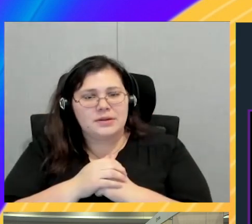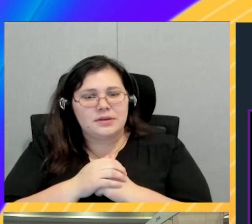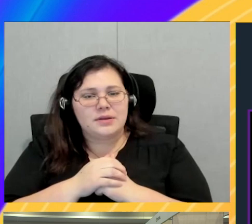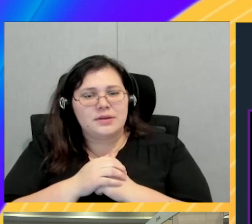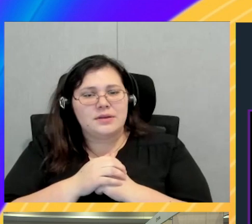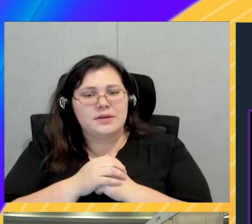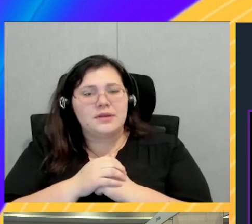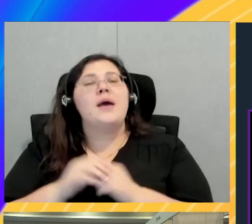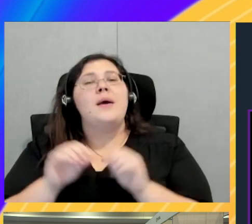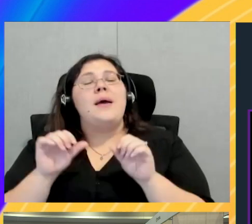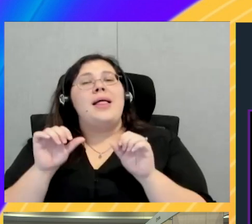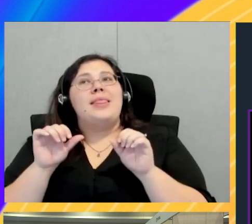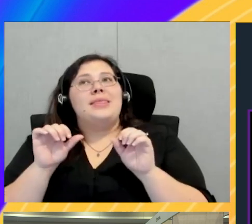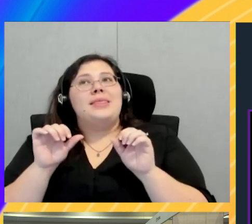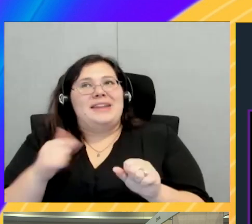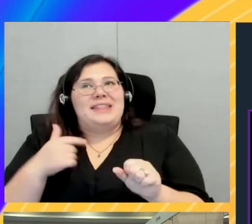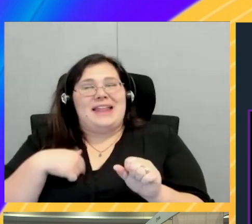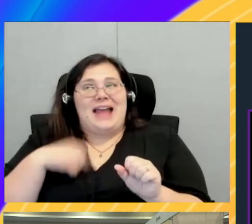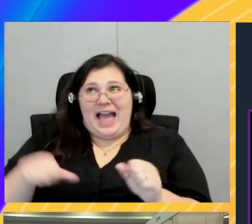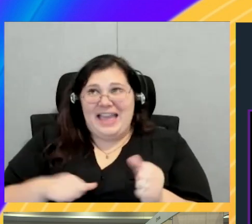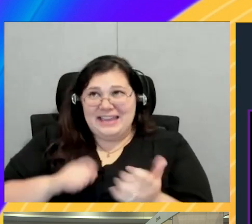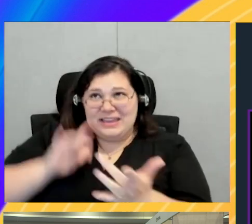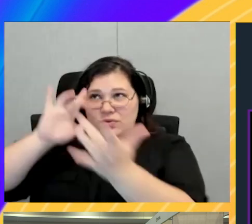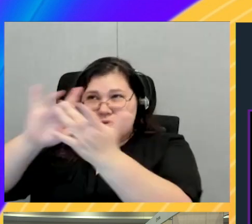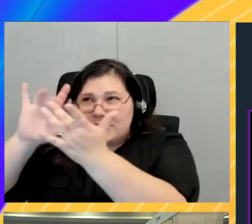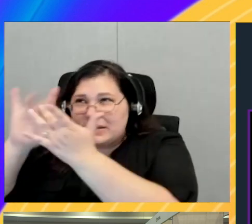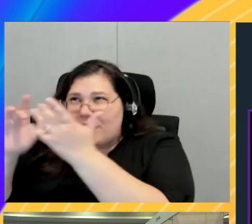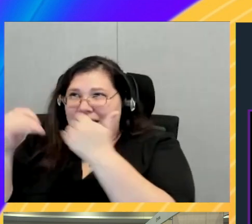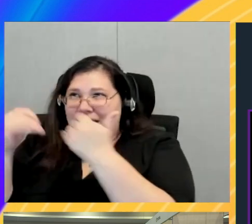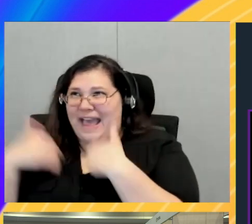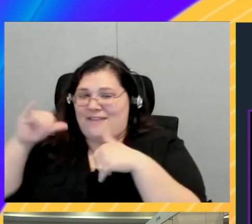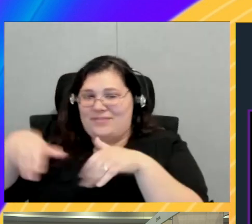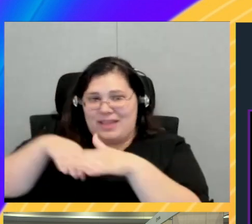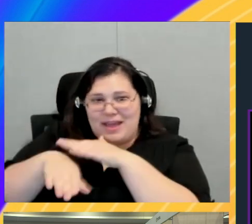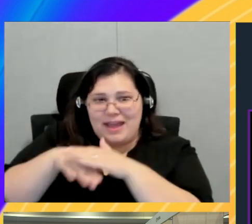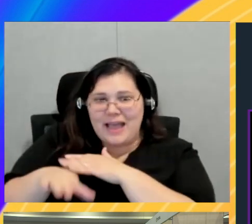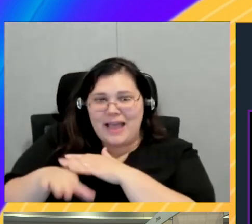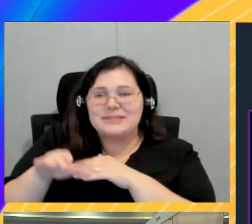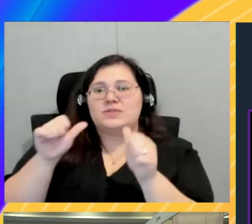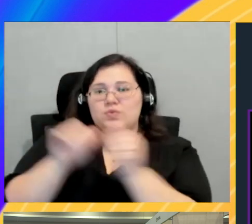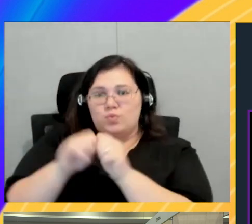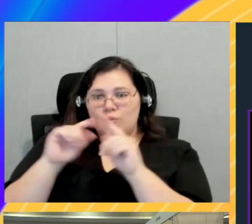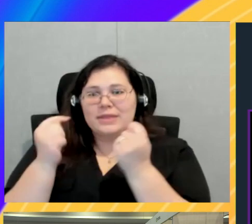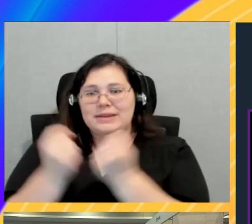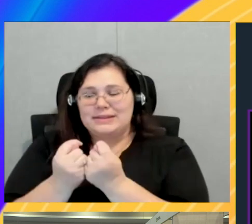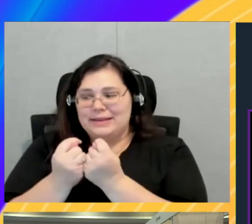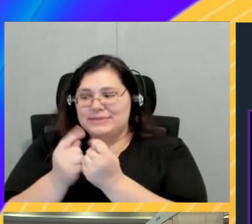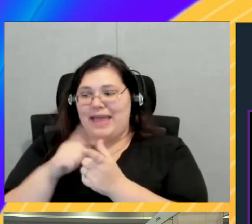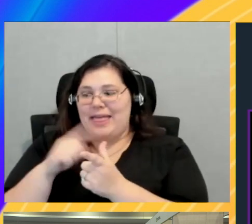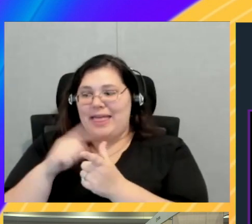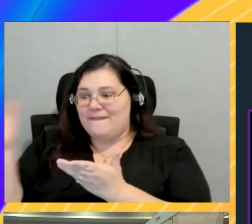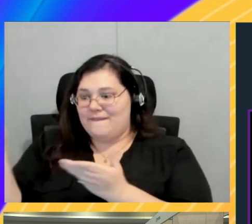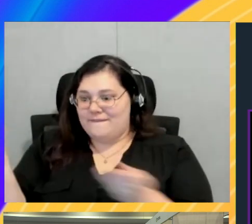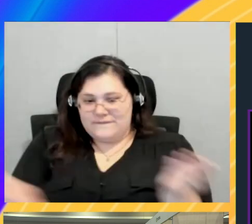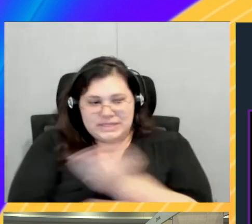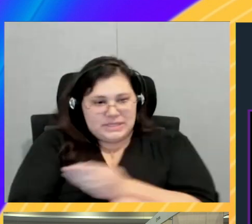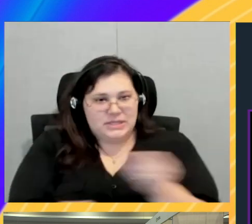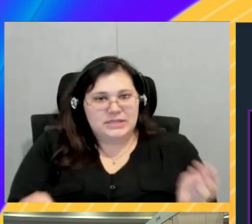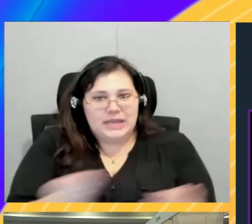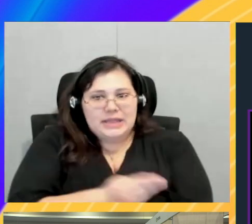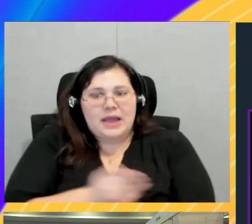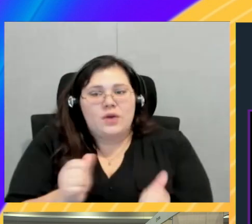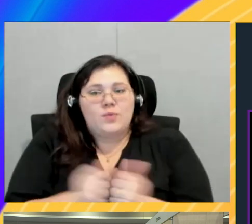get that level of access with the service team and facilitate that level of access between my customers and the service team. Do you have some practical experience with